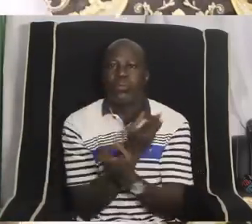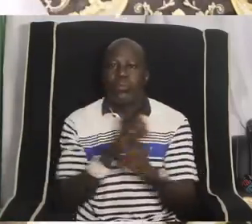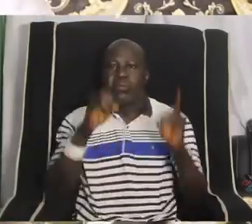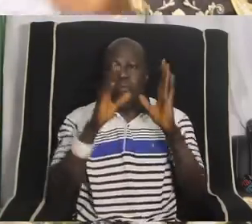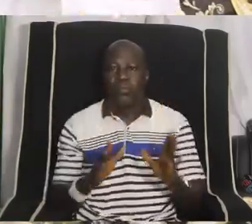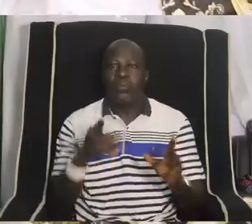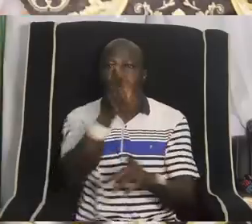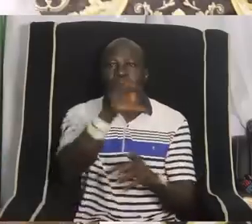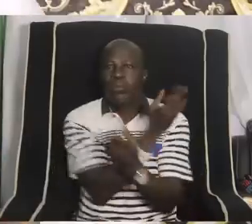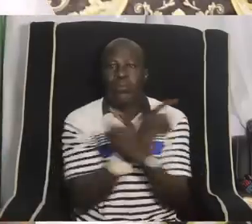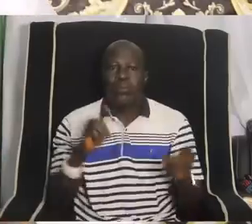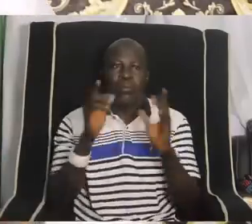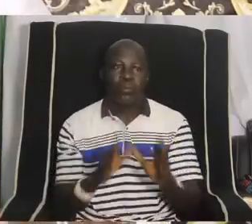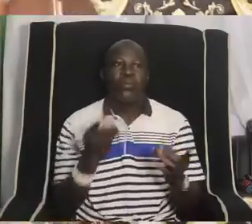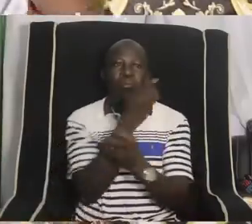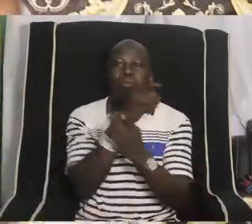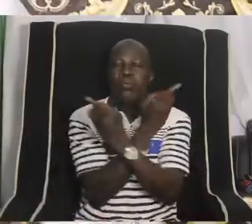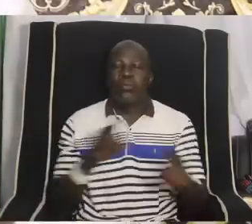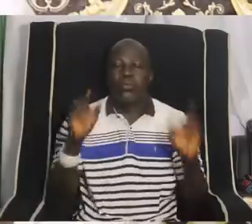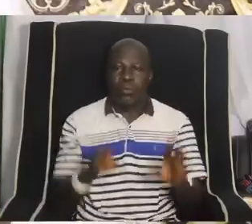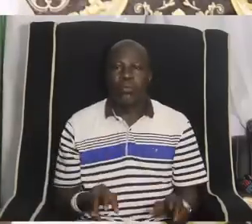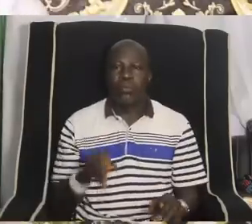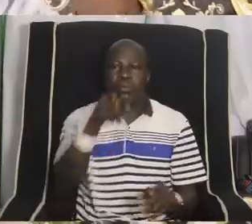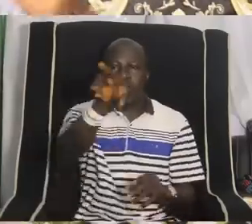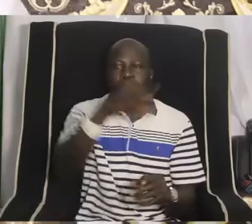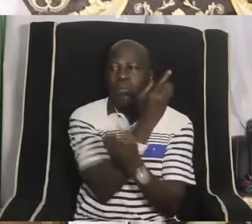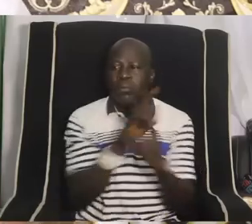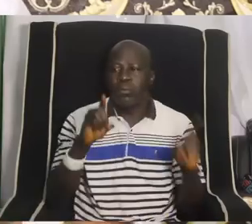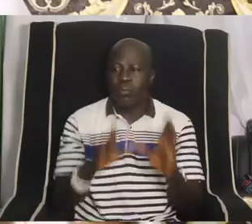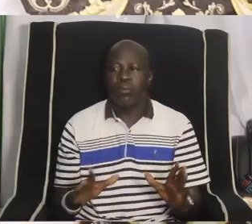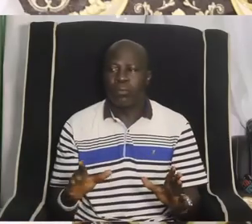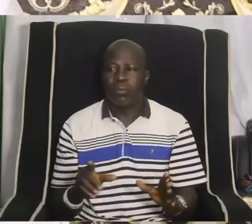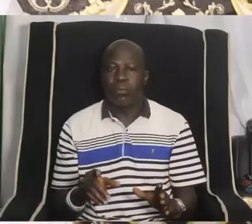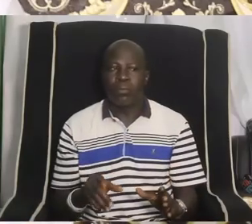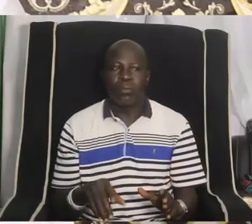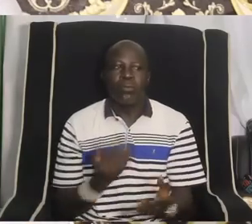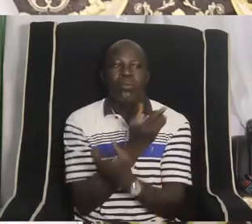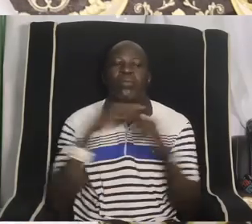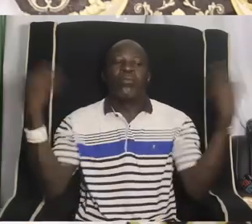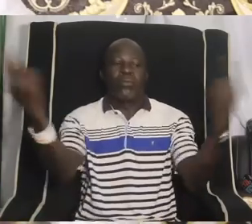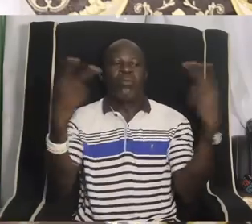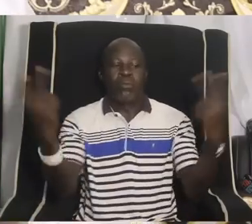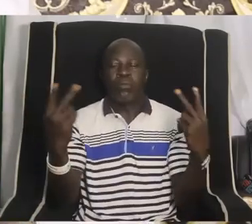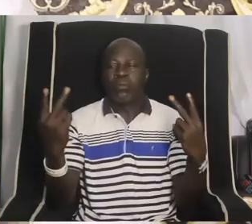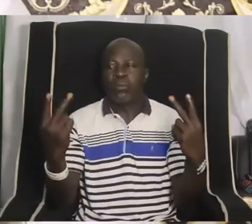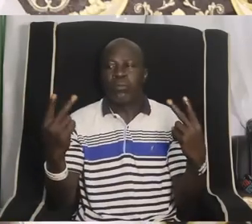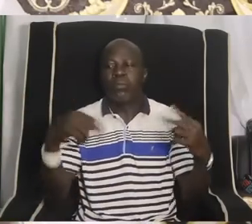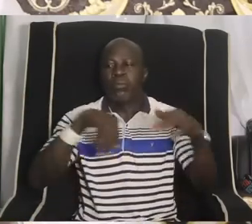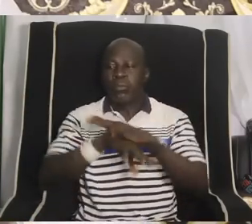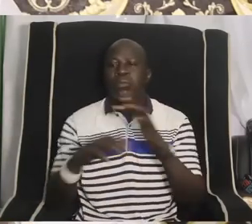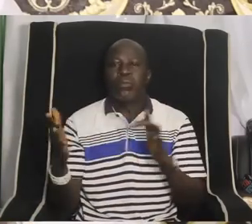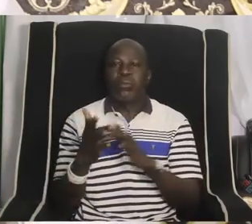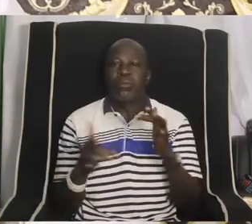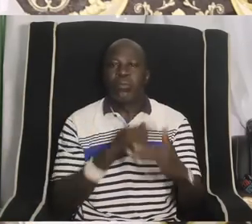are delivered. Atu osile. Amen. Atu osile. Amen. Atu osile. Amen. Ko di asego. Amen.